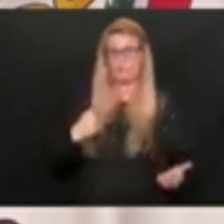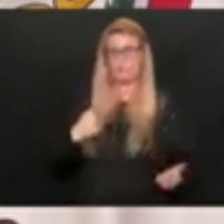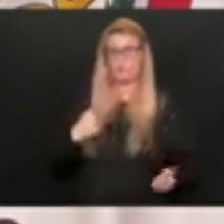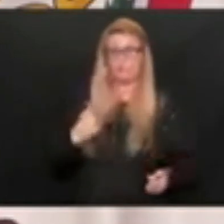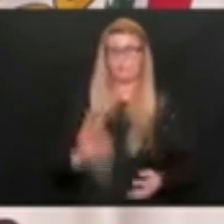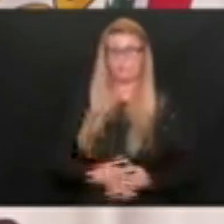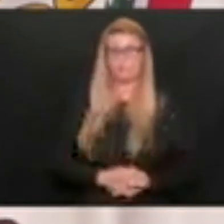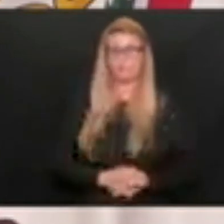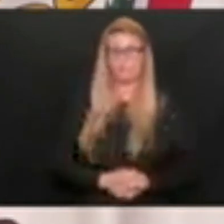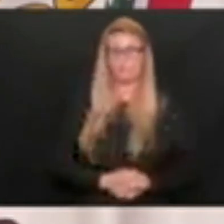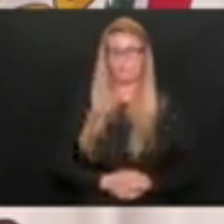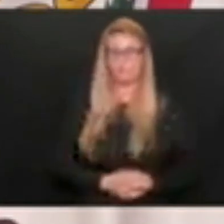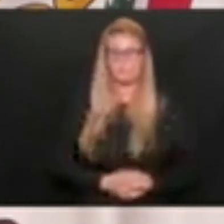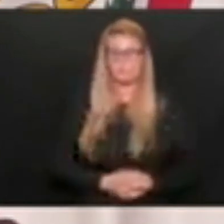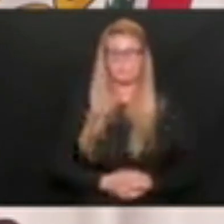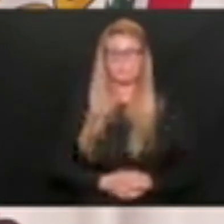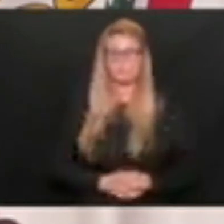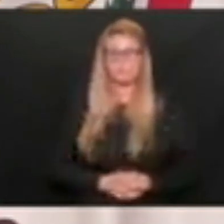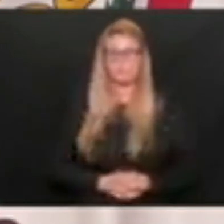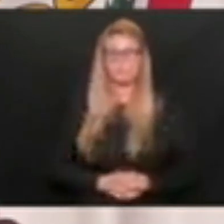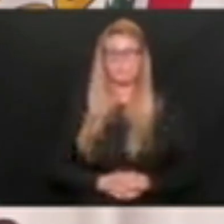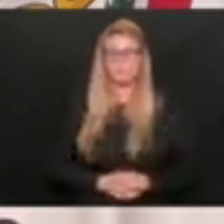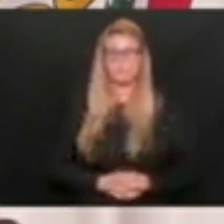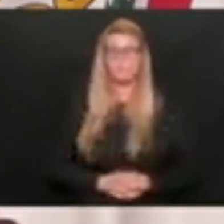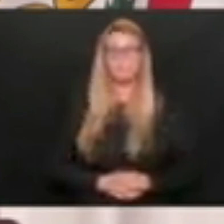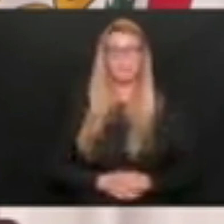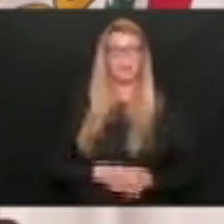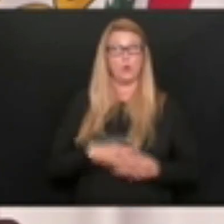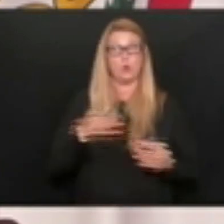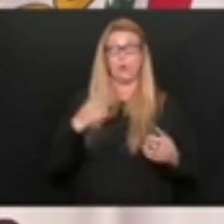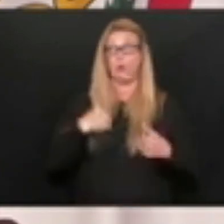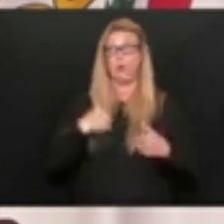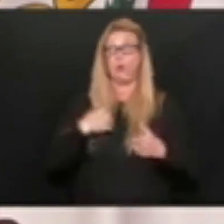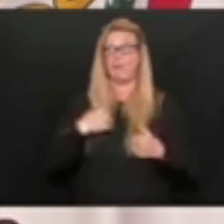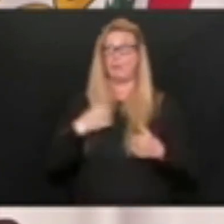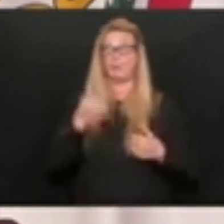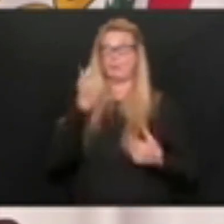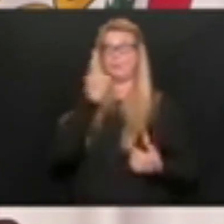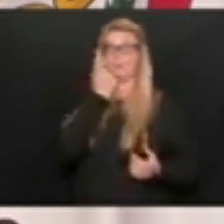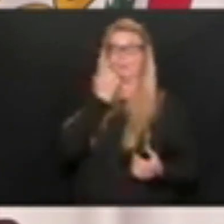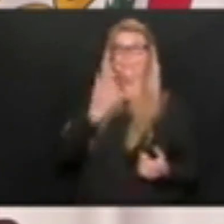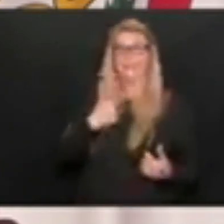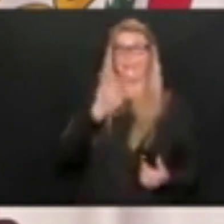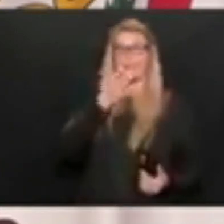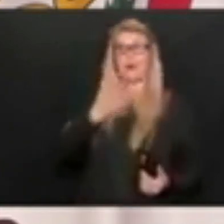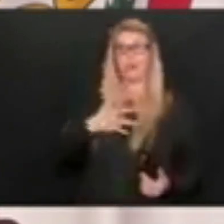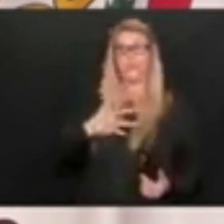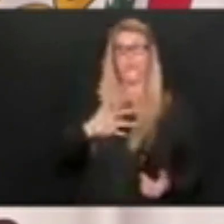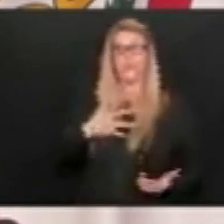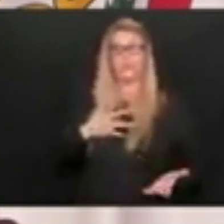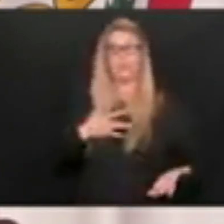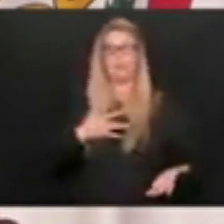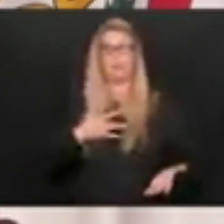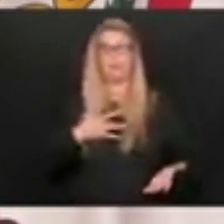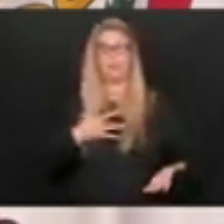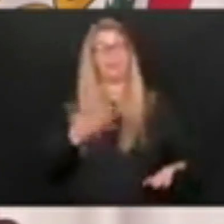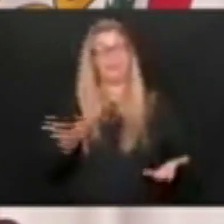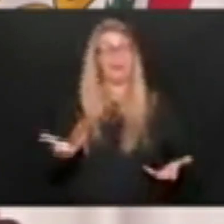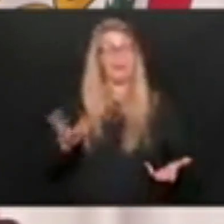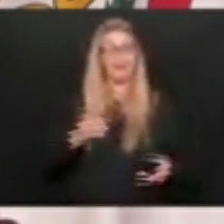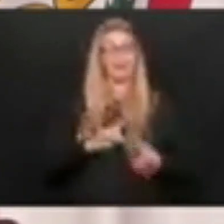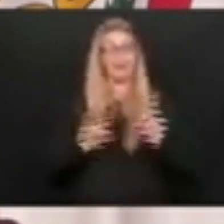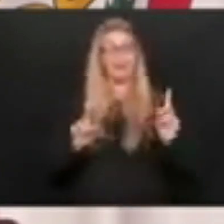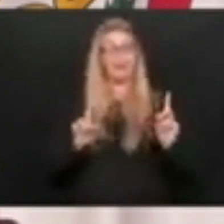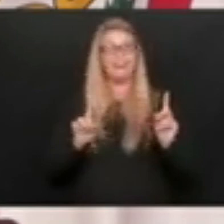am. And you know, without belaboring it, well, I just went through a birthday and everything. It wasn't real pleasant from the standpoint of the birthday,